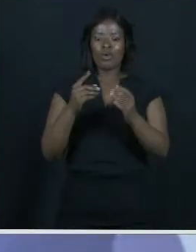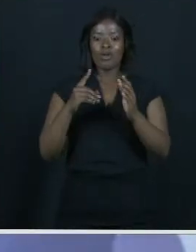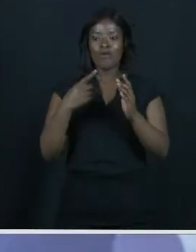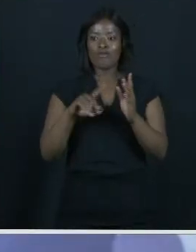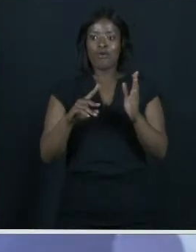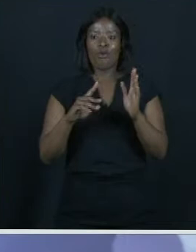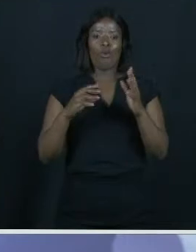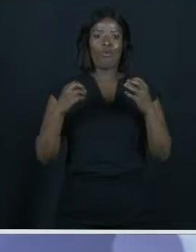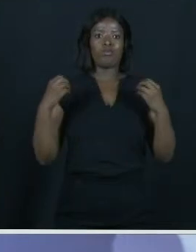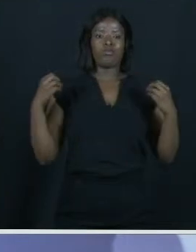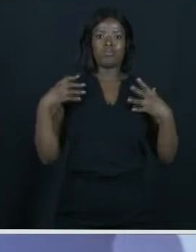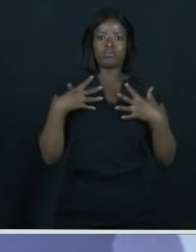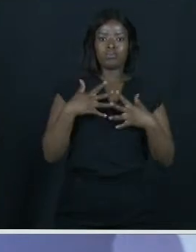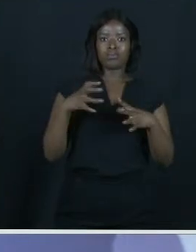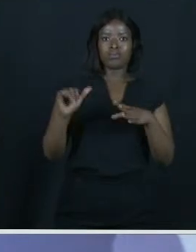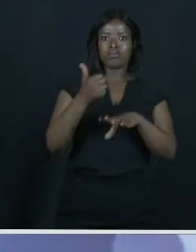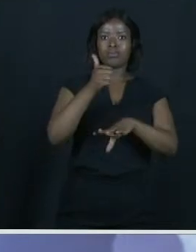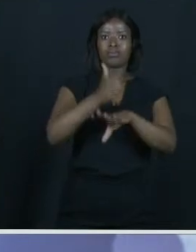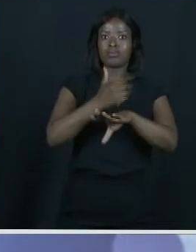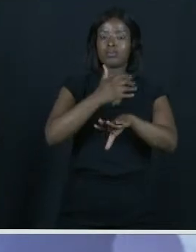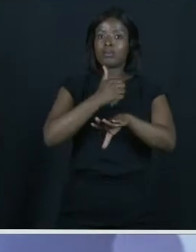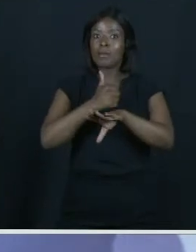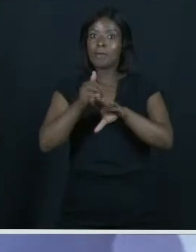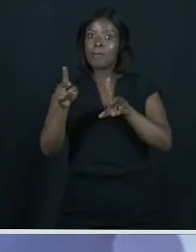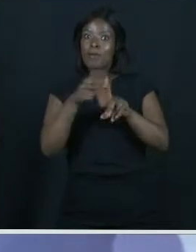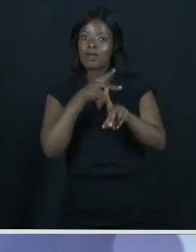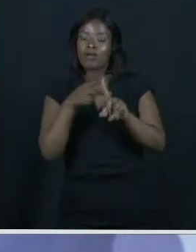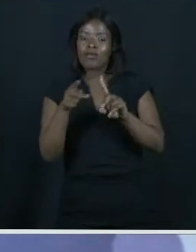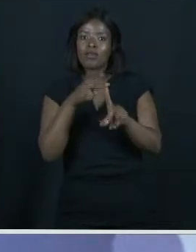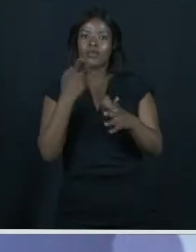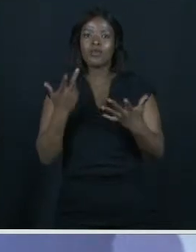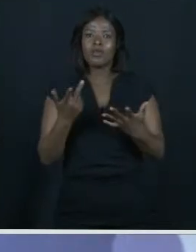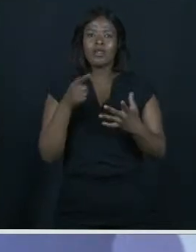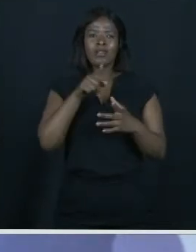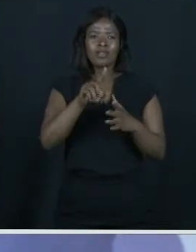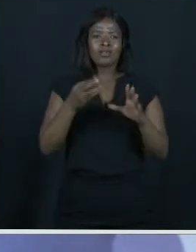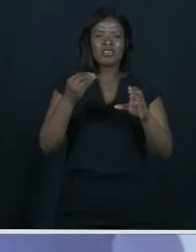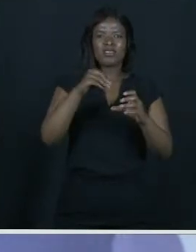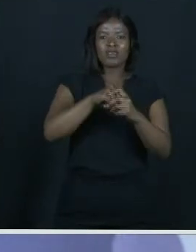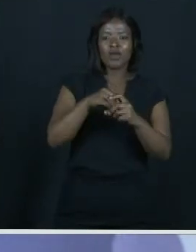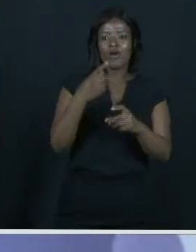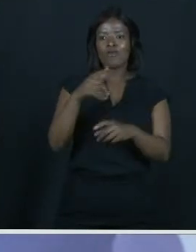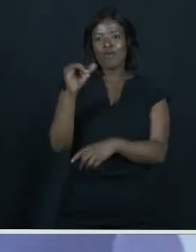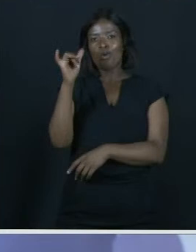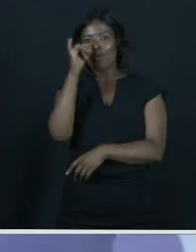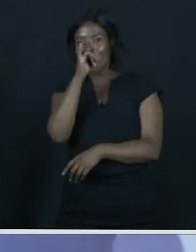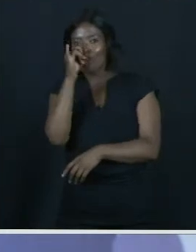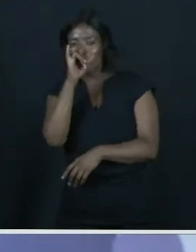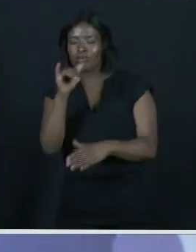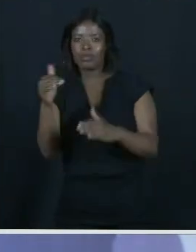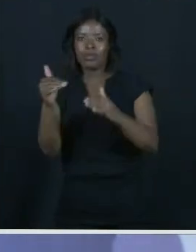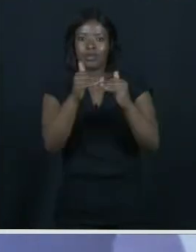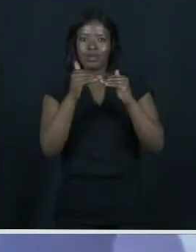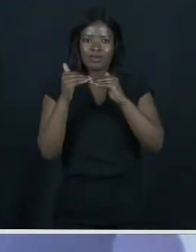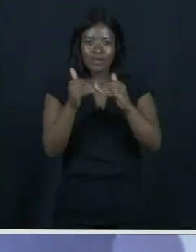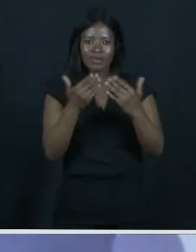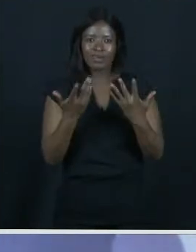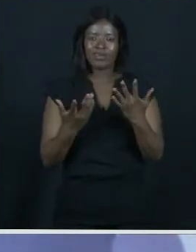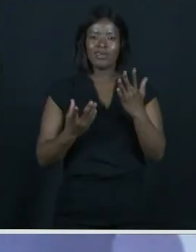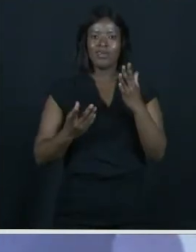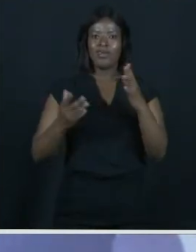gender-based violence and femicide in our country. This includes strengthening the criminal justice system,